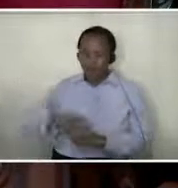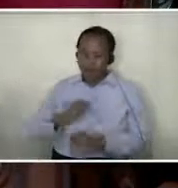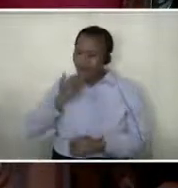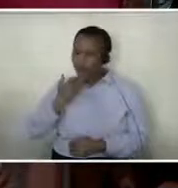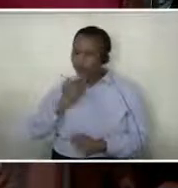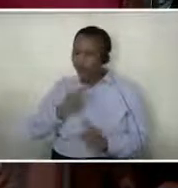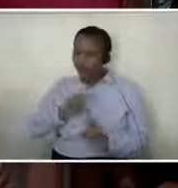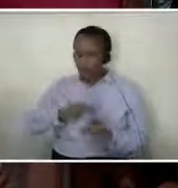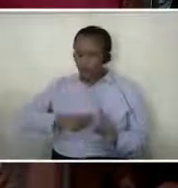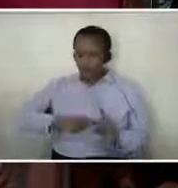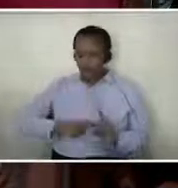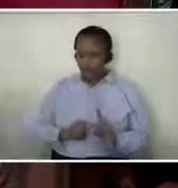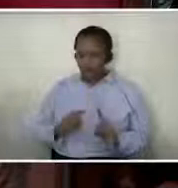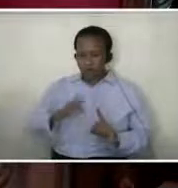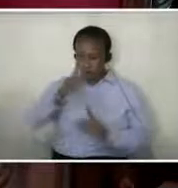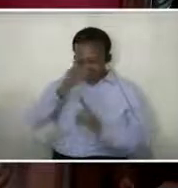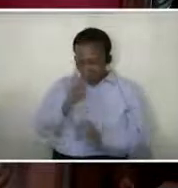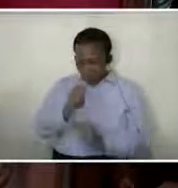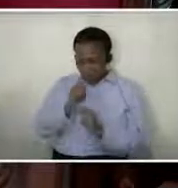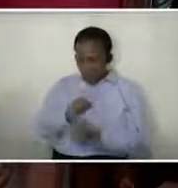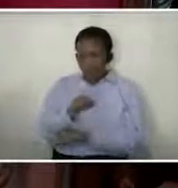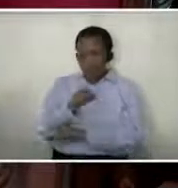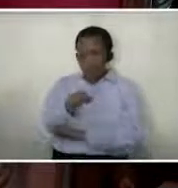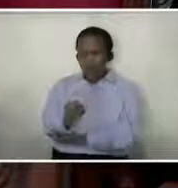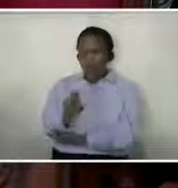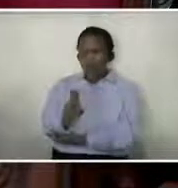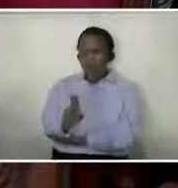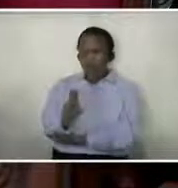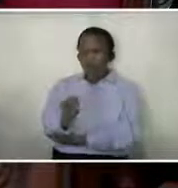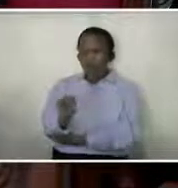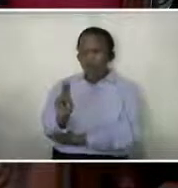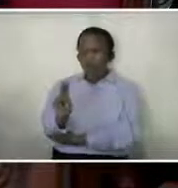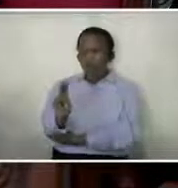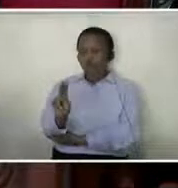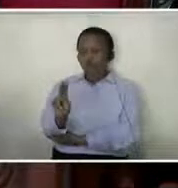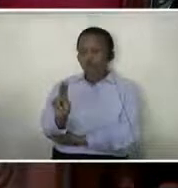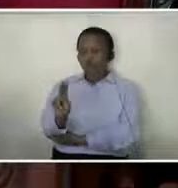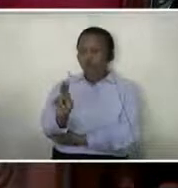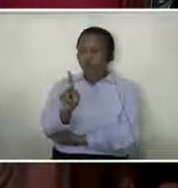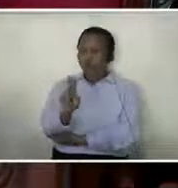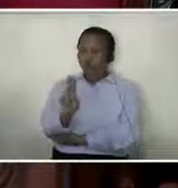OB Kunene Ntimande.